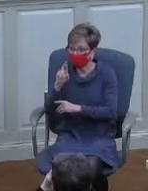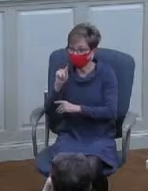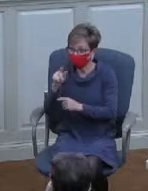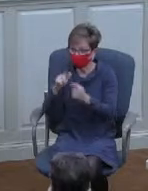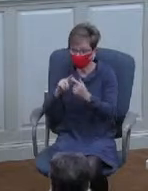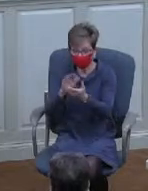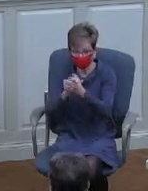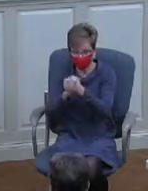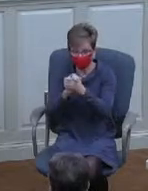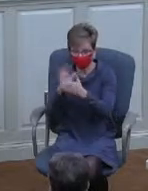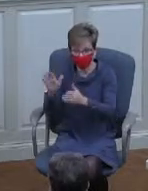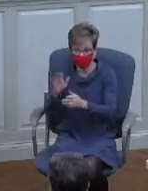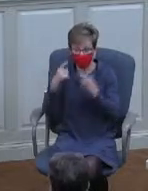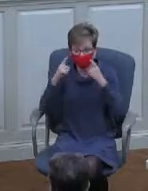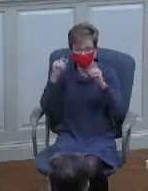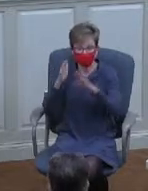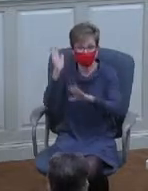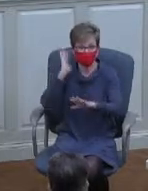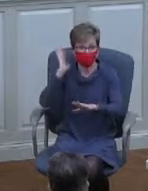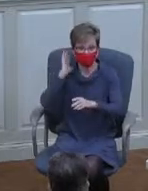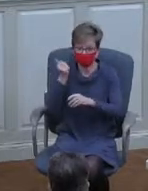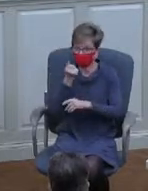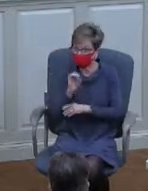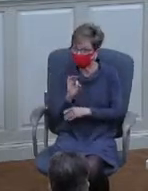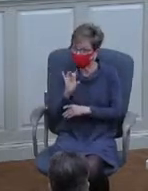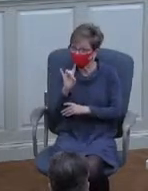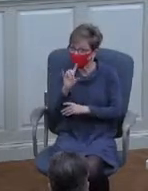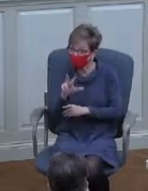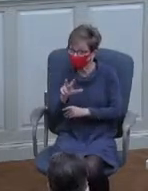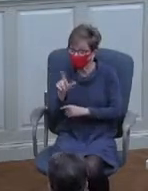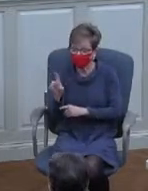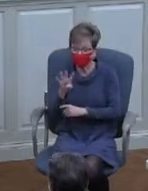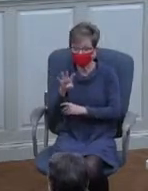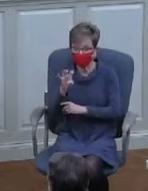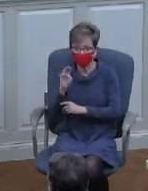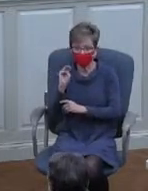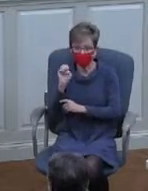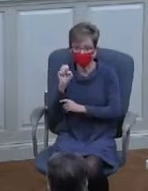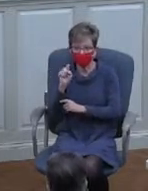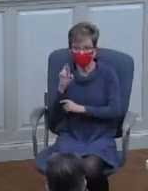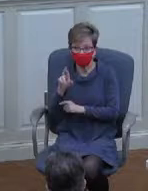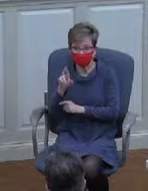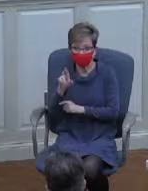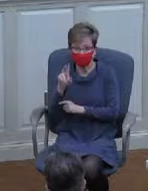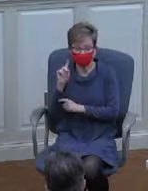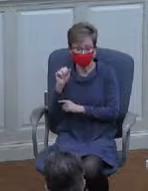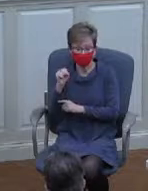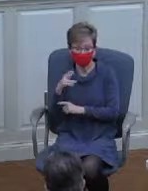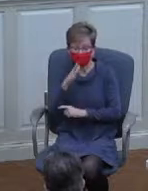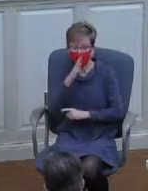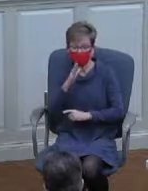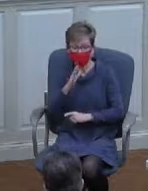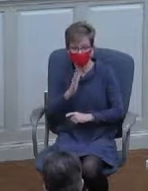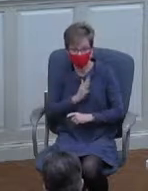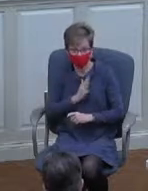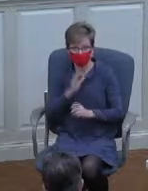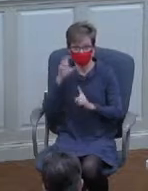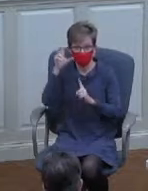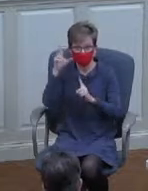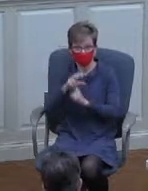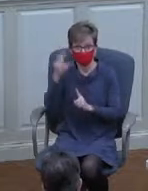in 1983, she was the 400-meter dash winner, champ for the whole state of